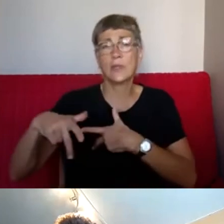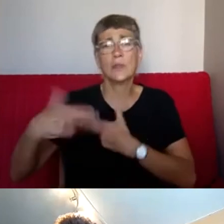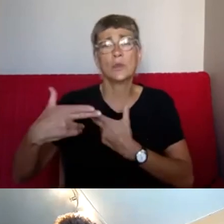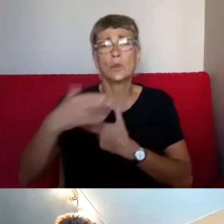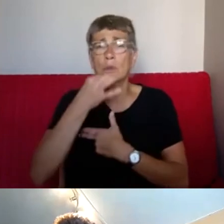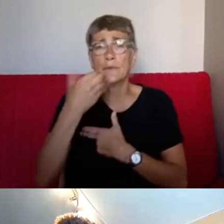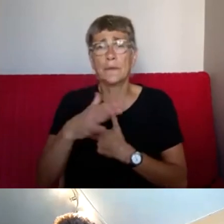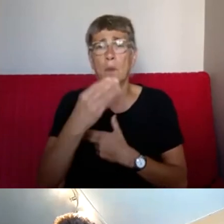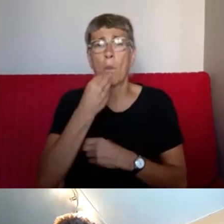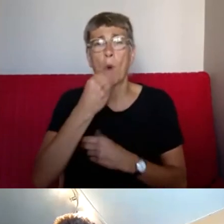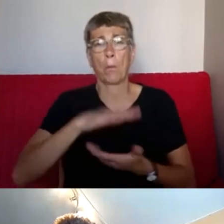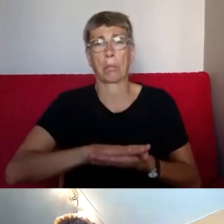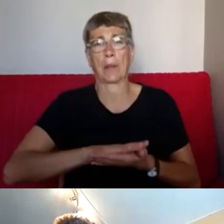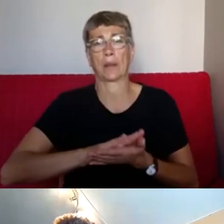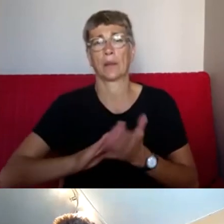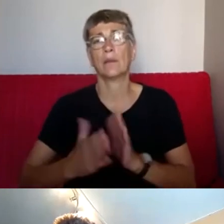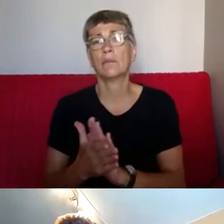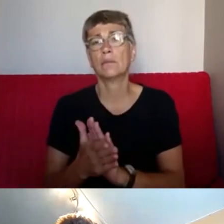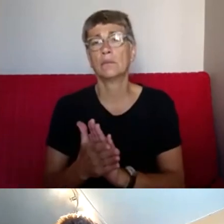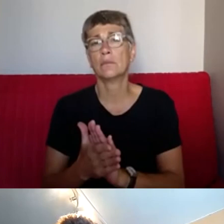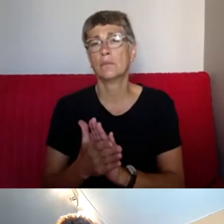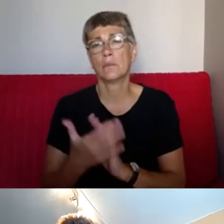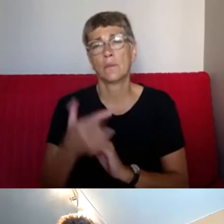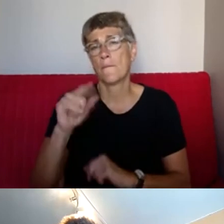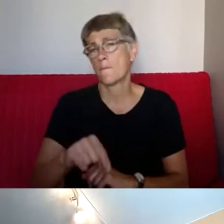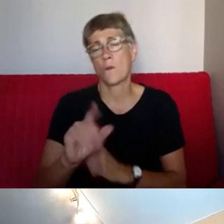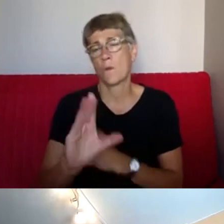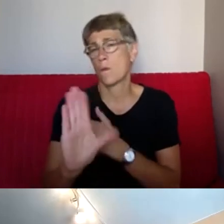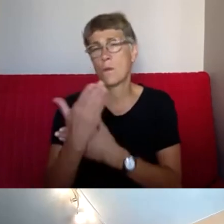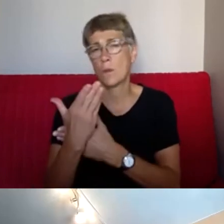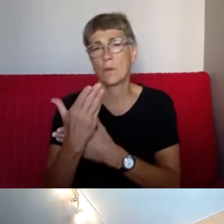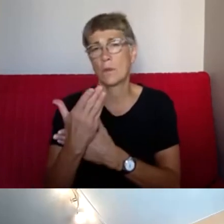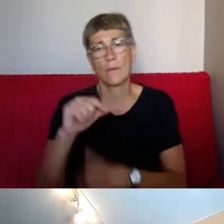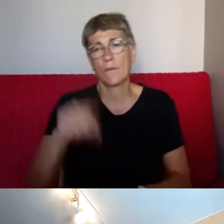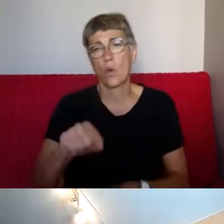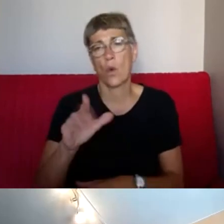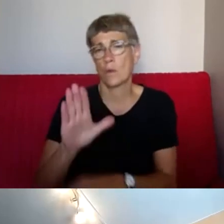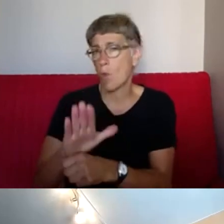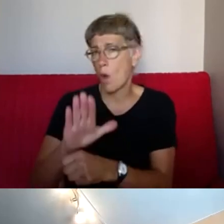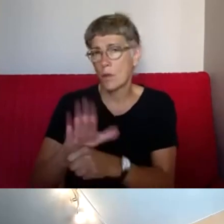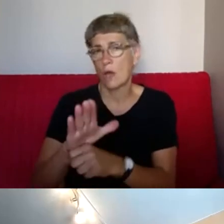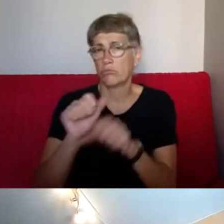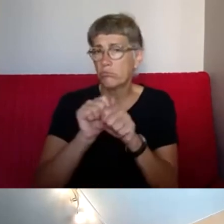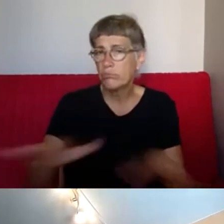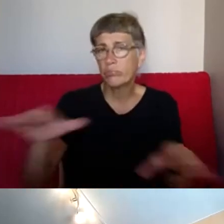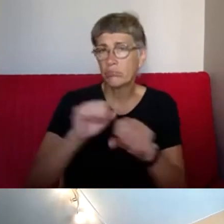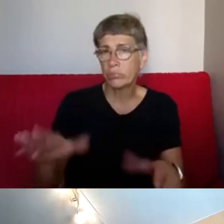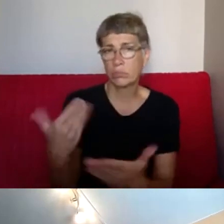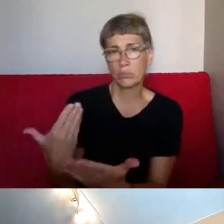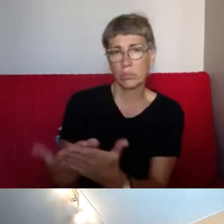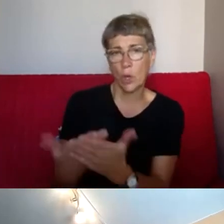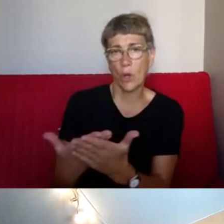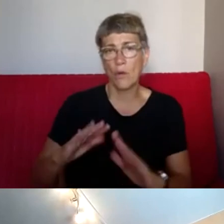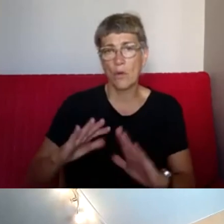fundamental to, as a testimony of how it can work, the good part of our